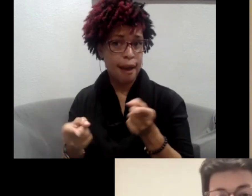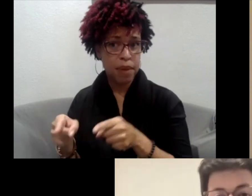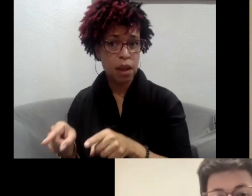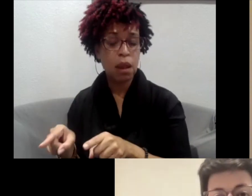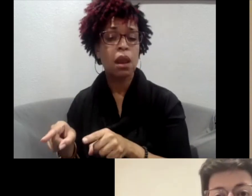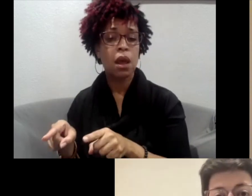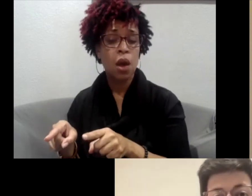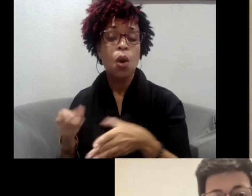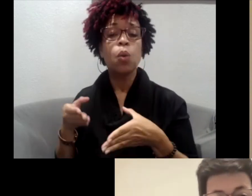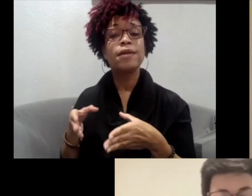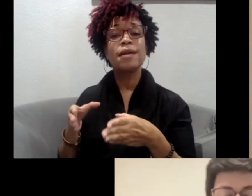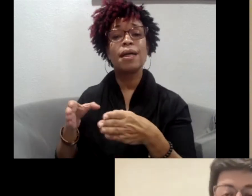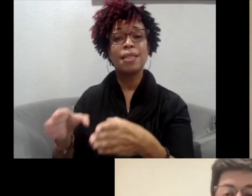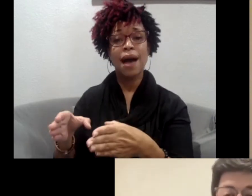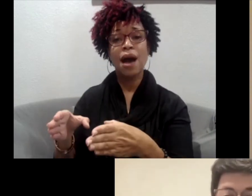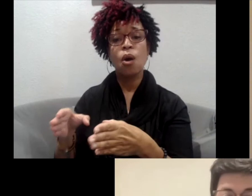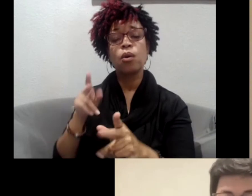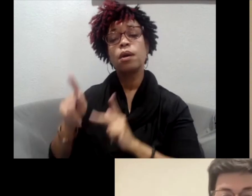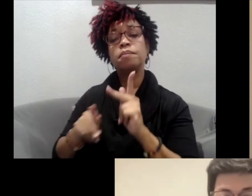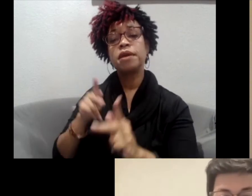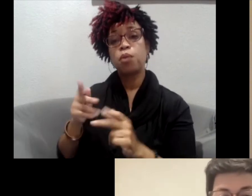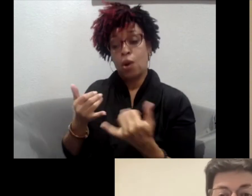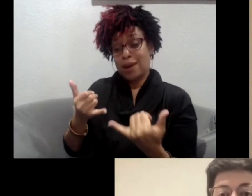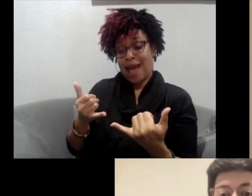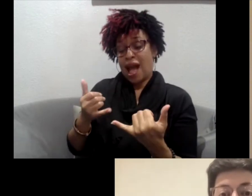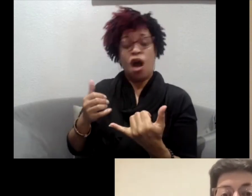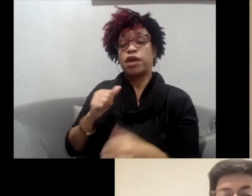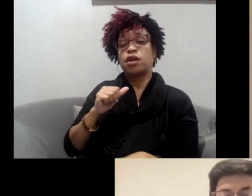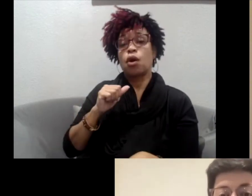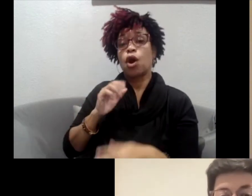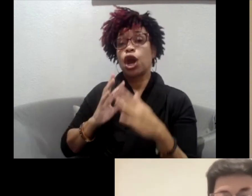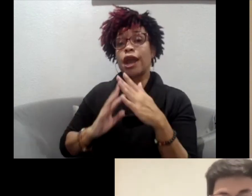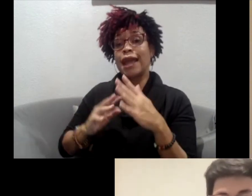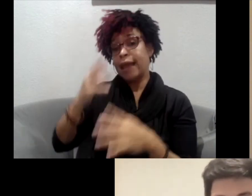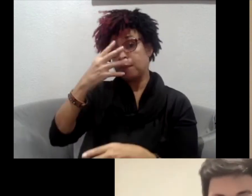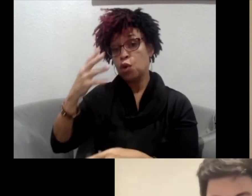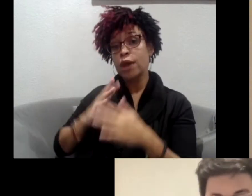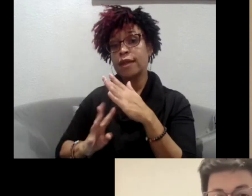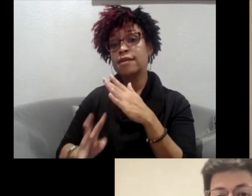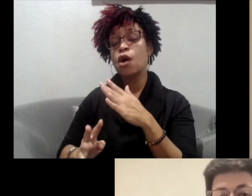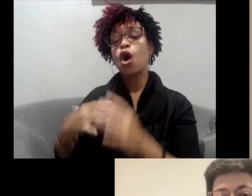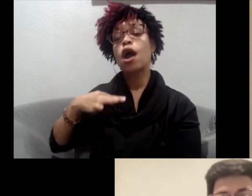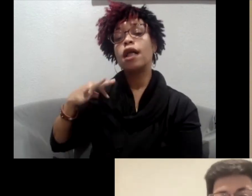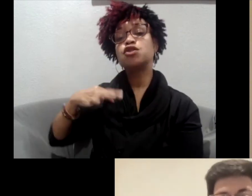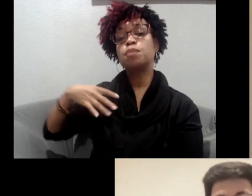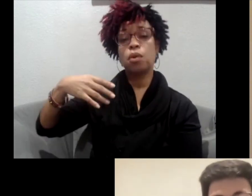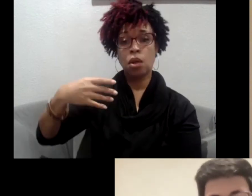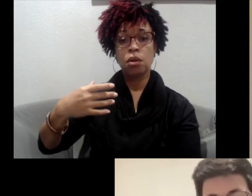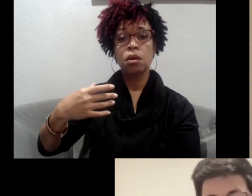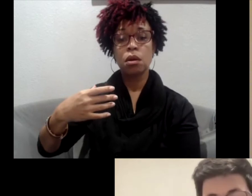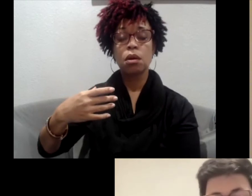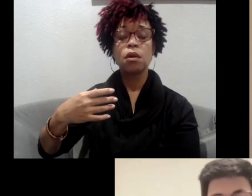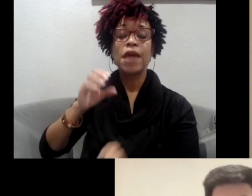to allow people who are currently undocumented to be eligible as candidates. It was not,